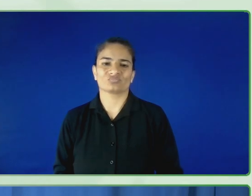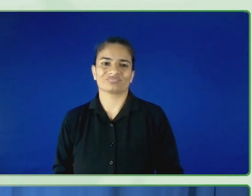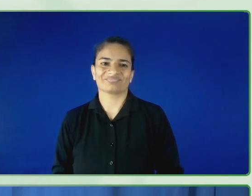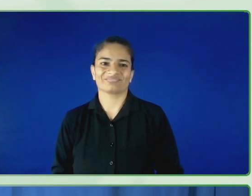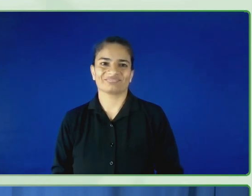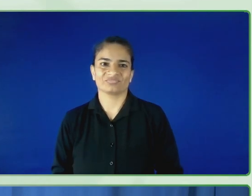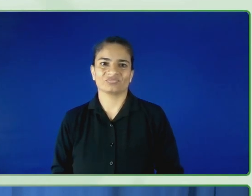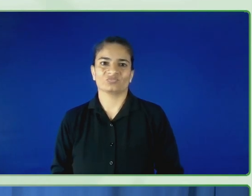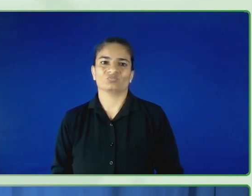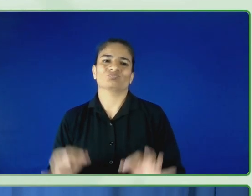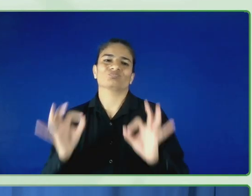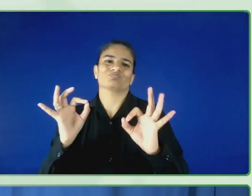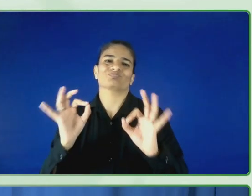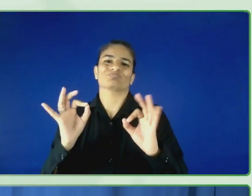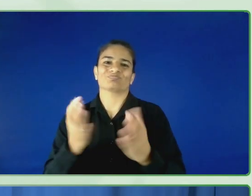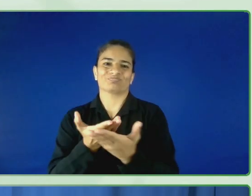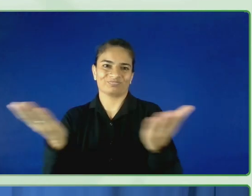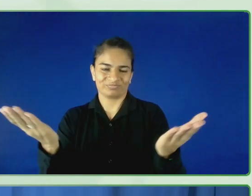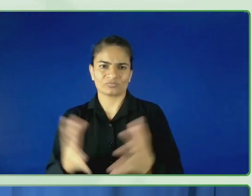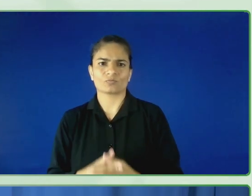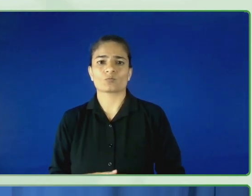You need to know that after